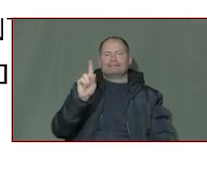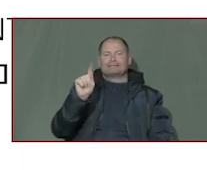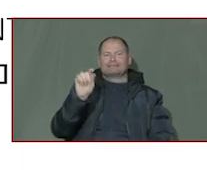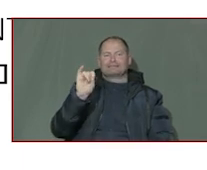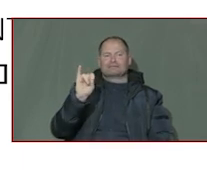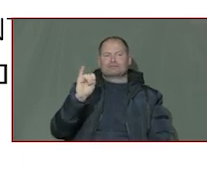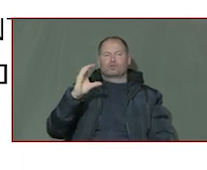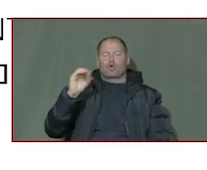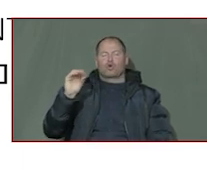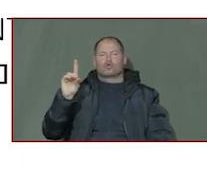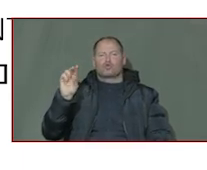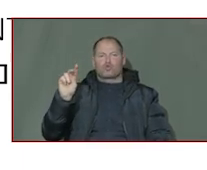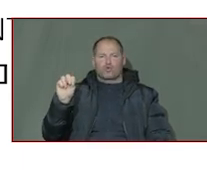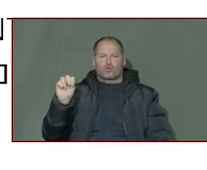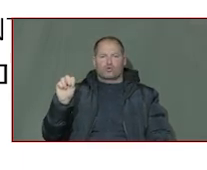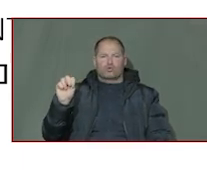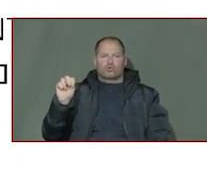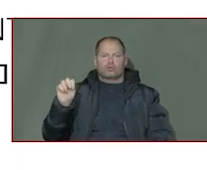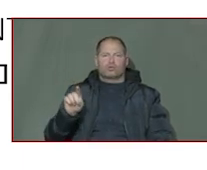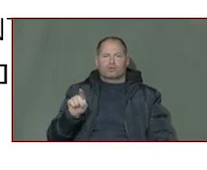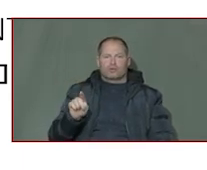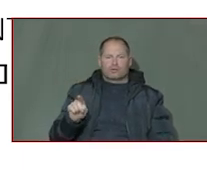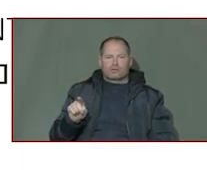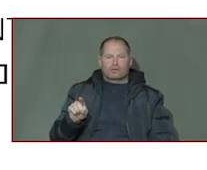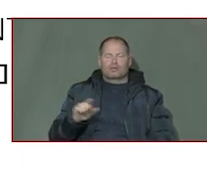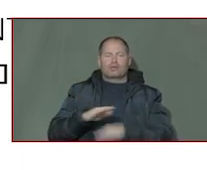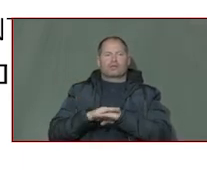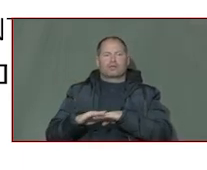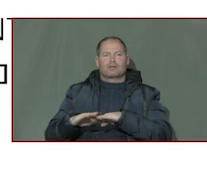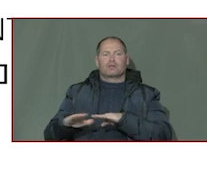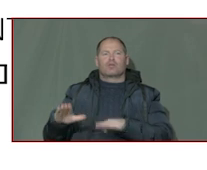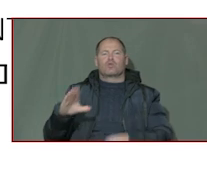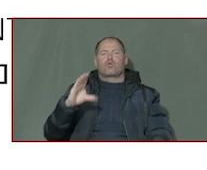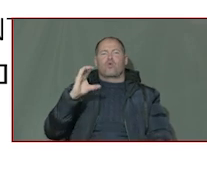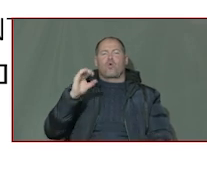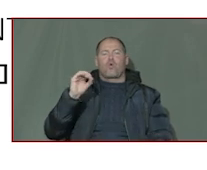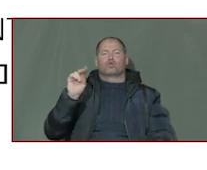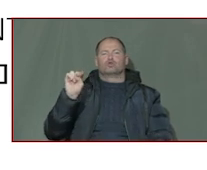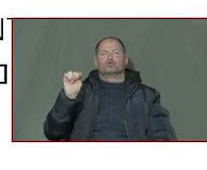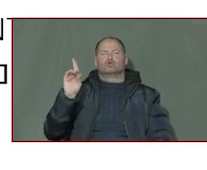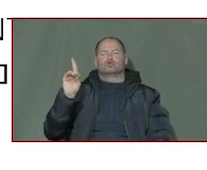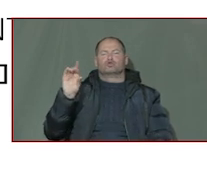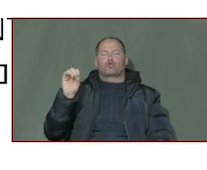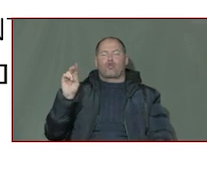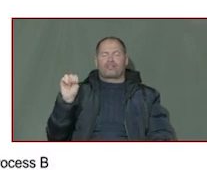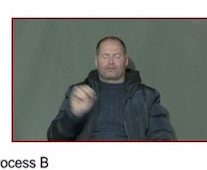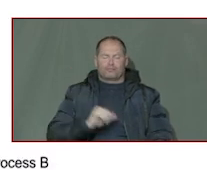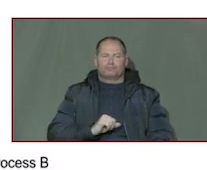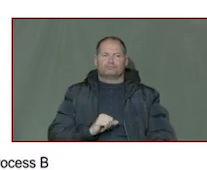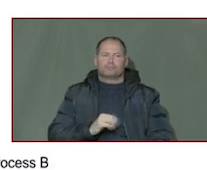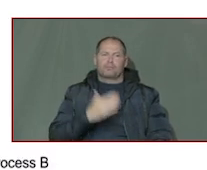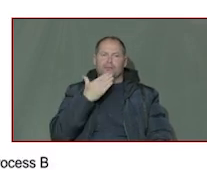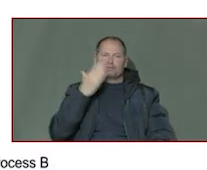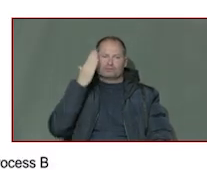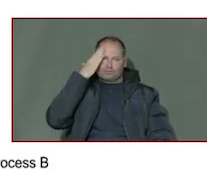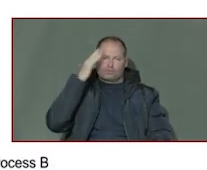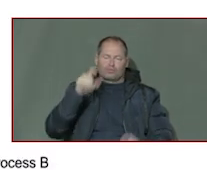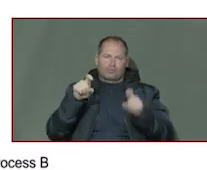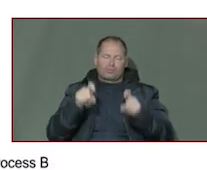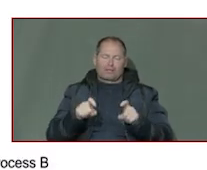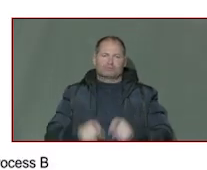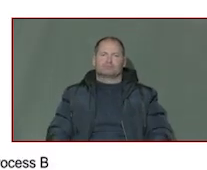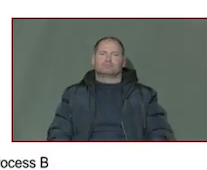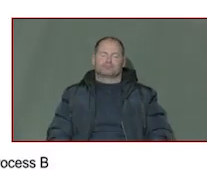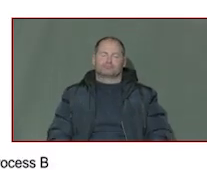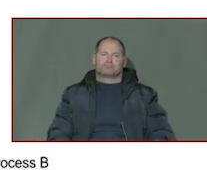3 nitrogenous base on mRNA is codon. Let's know that, ladies and gentlemen.